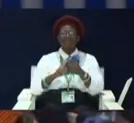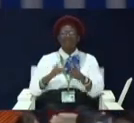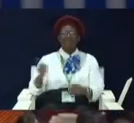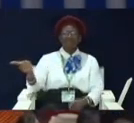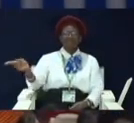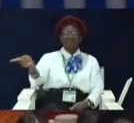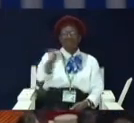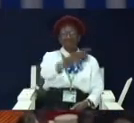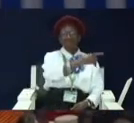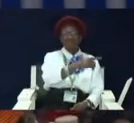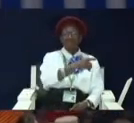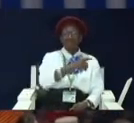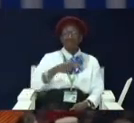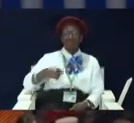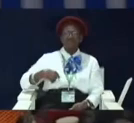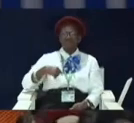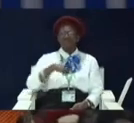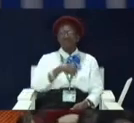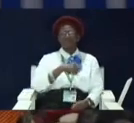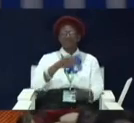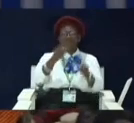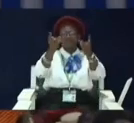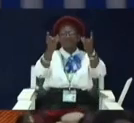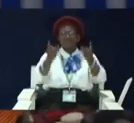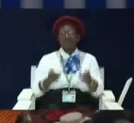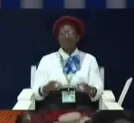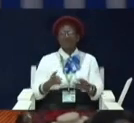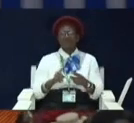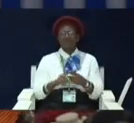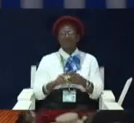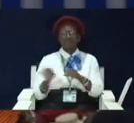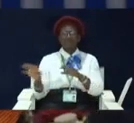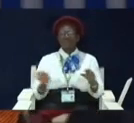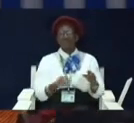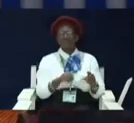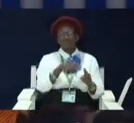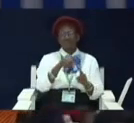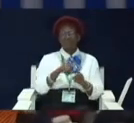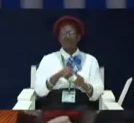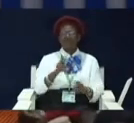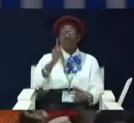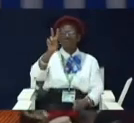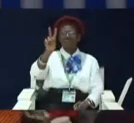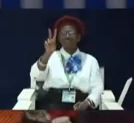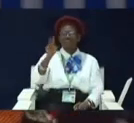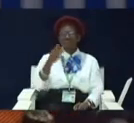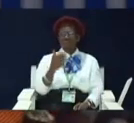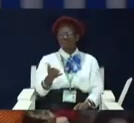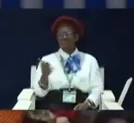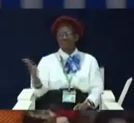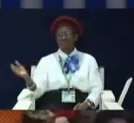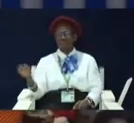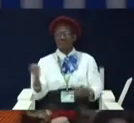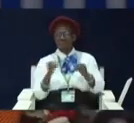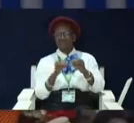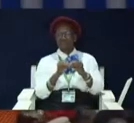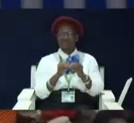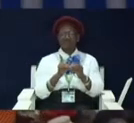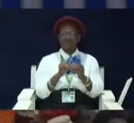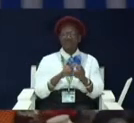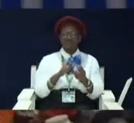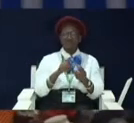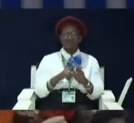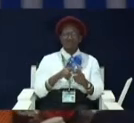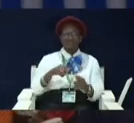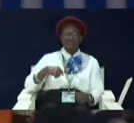We want to do about 2 things more and then we'll be on our way. A ó ṣe ohun bíi méjì, a ó sì lẹ́yìn náà a ó máa lọ.